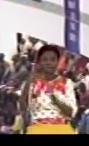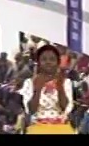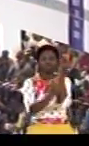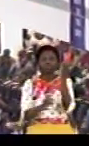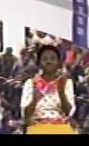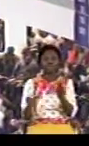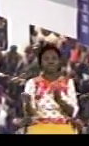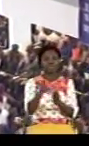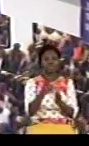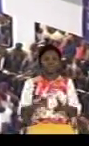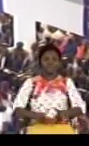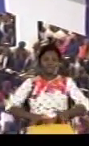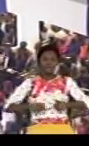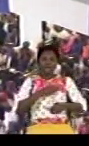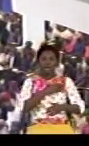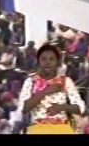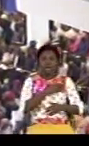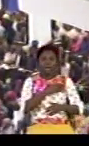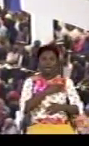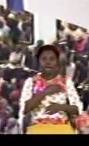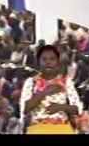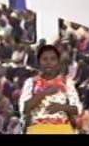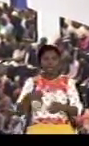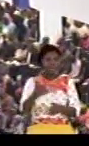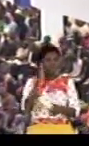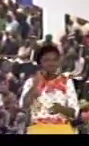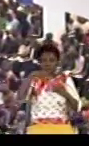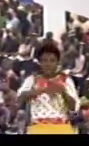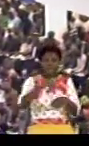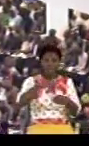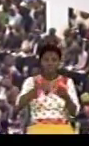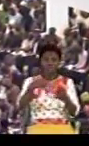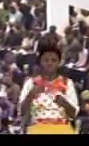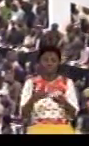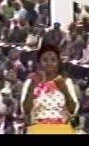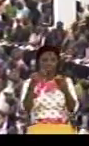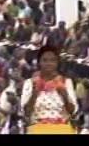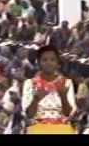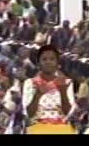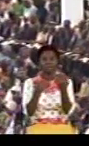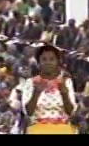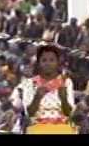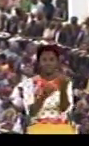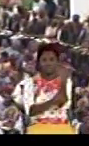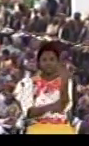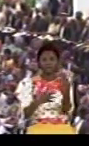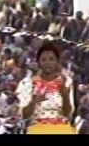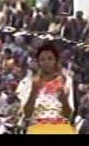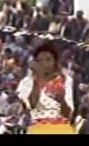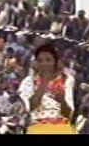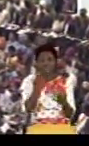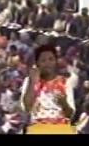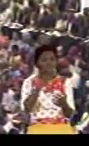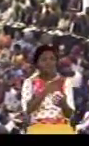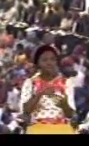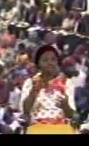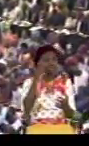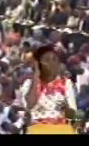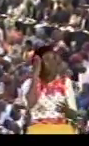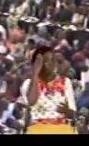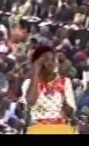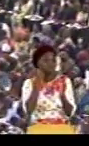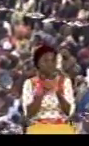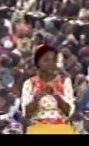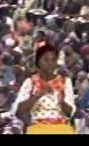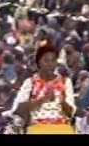shall not enter into the land of Israel, and ye shall know that I am the